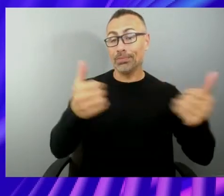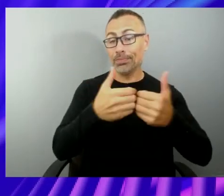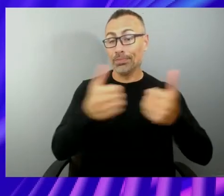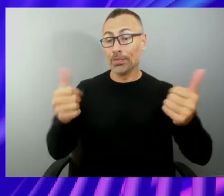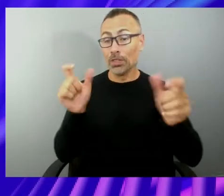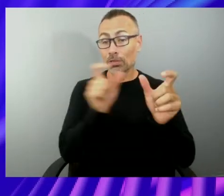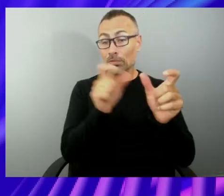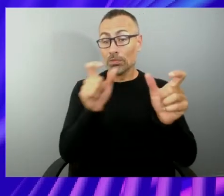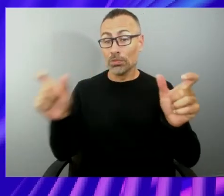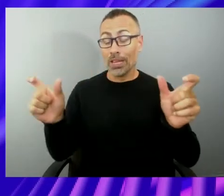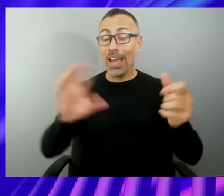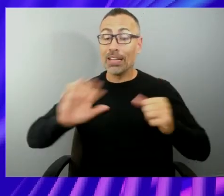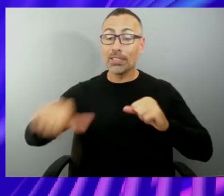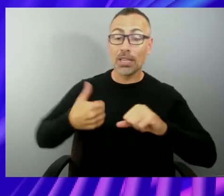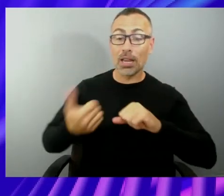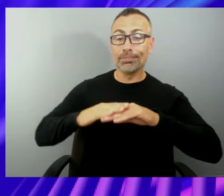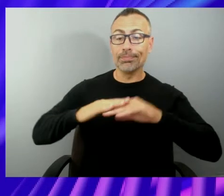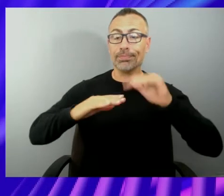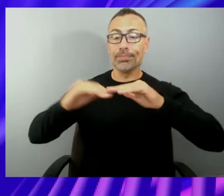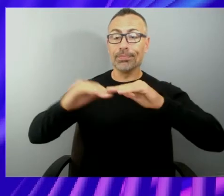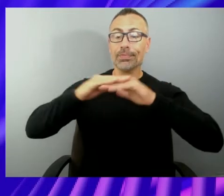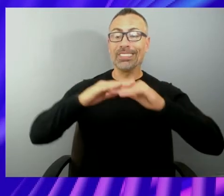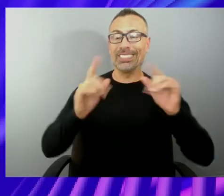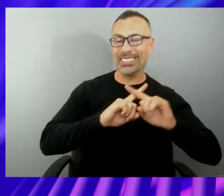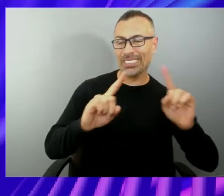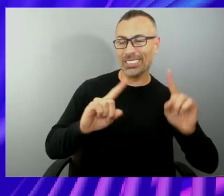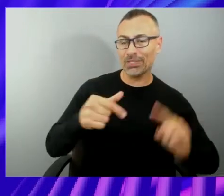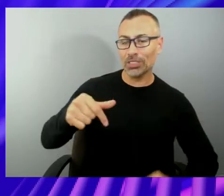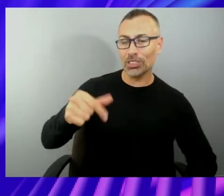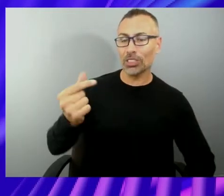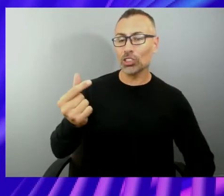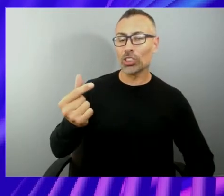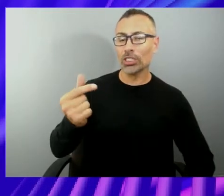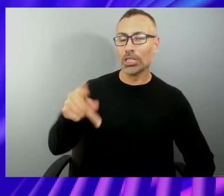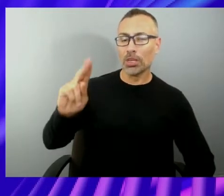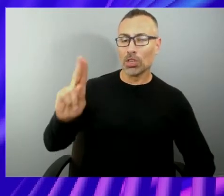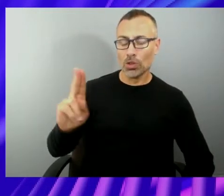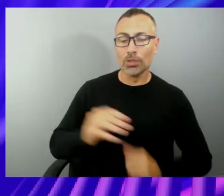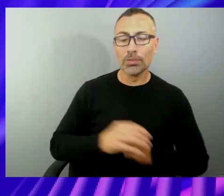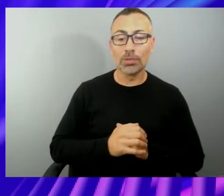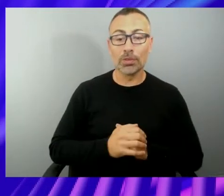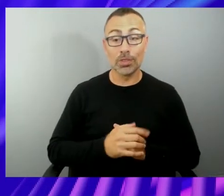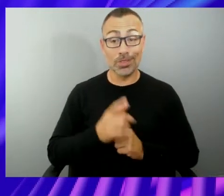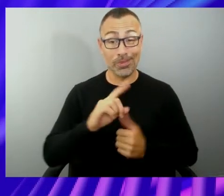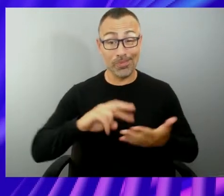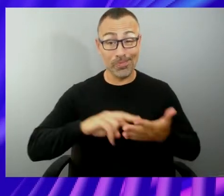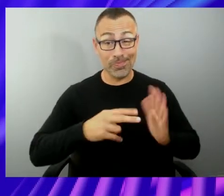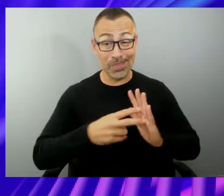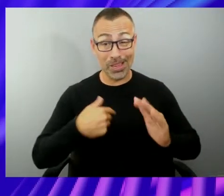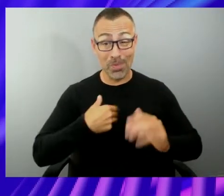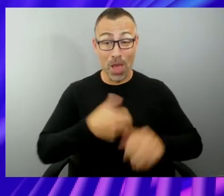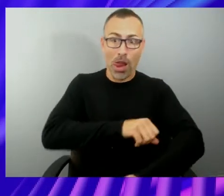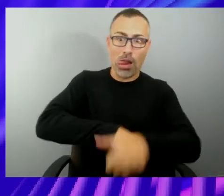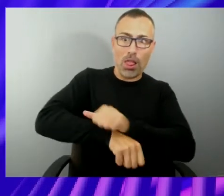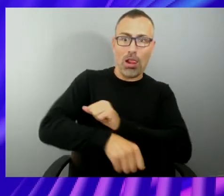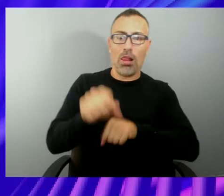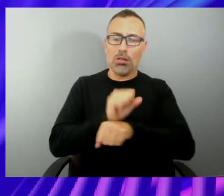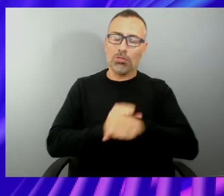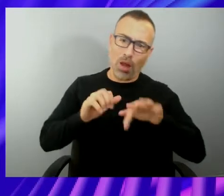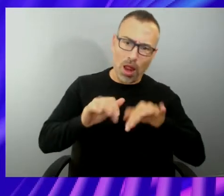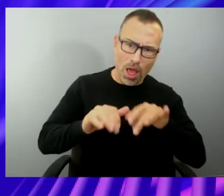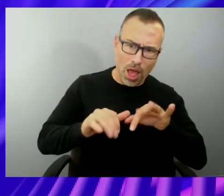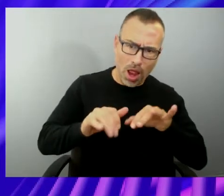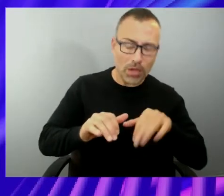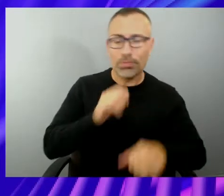layers into different GPUs. So a lot of that heavy lifting that you would do it manually, you can actually choose the